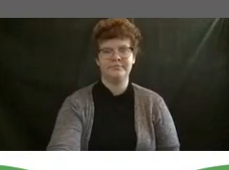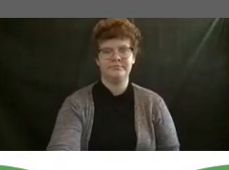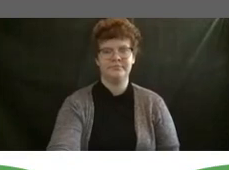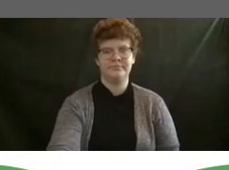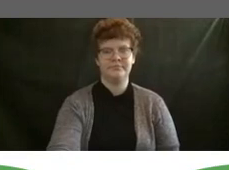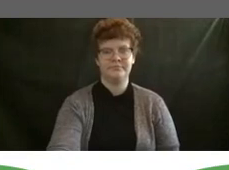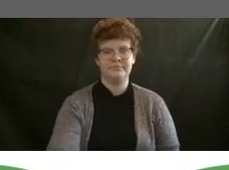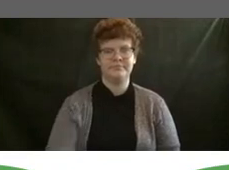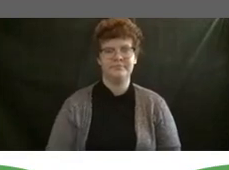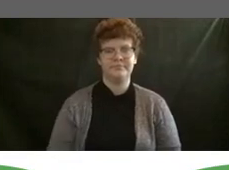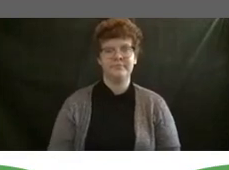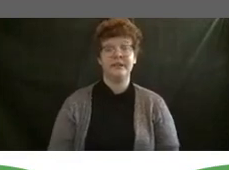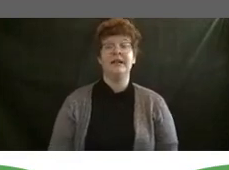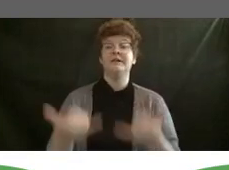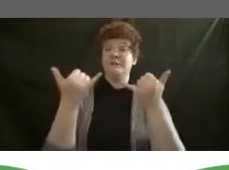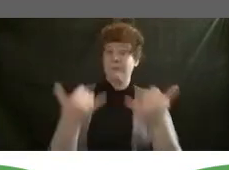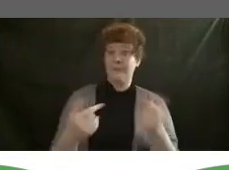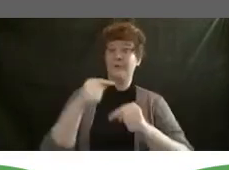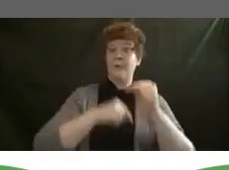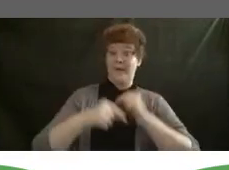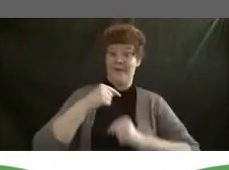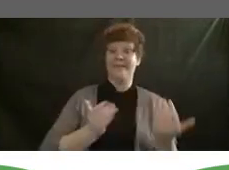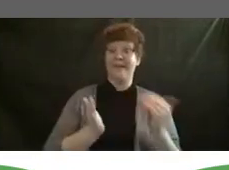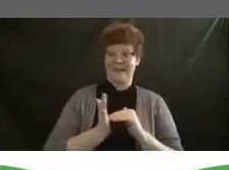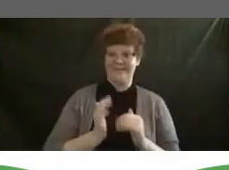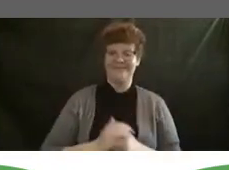So I'm going to go back again.